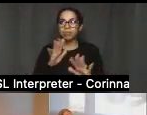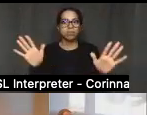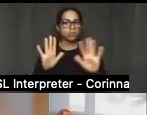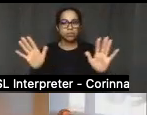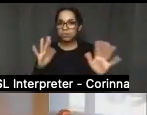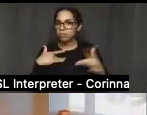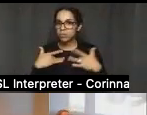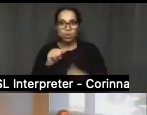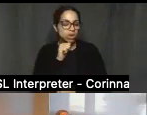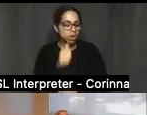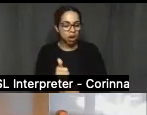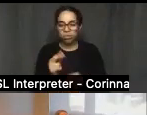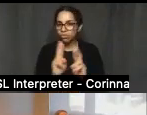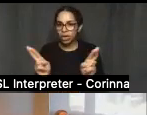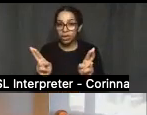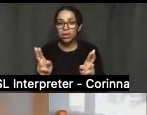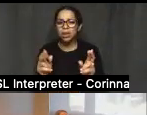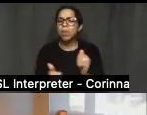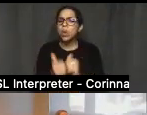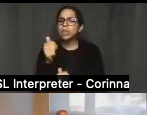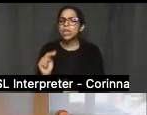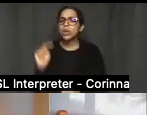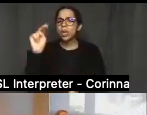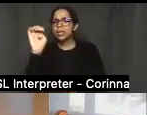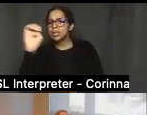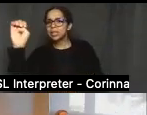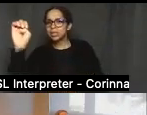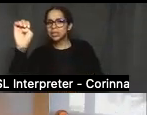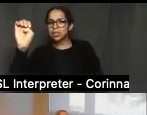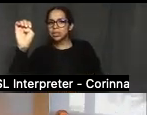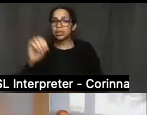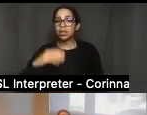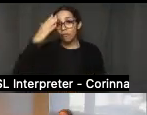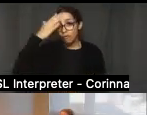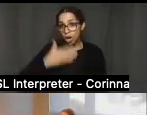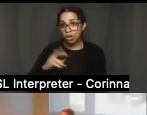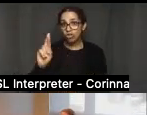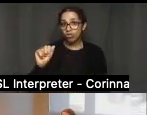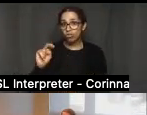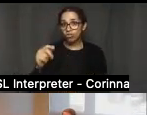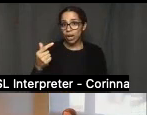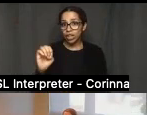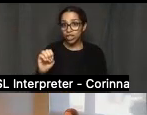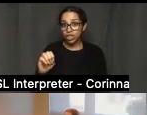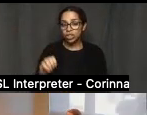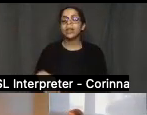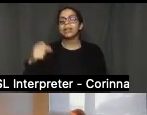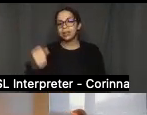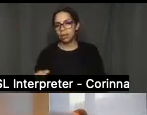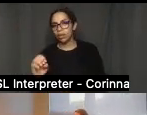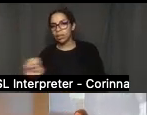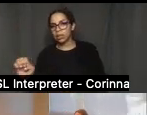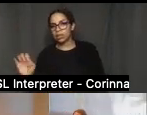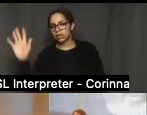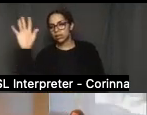that primarily in Northeast Colorado, sections of the Front Range, and then down here in Southeast. Now, the